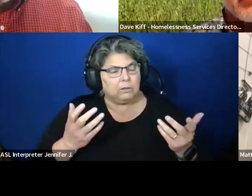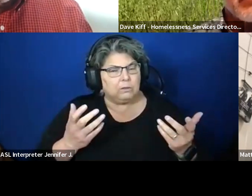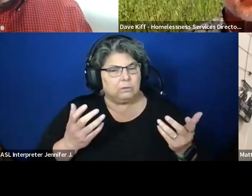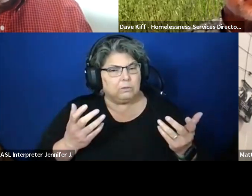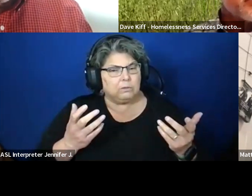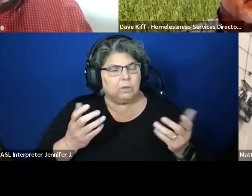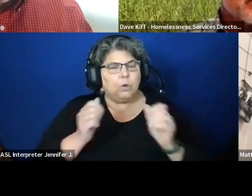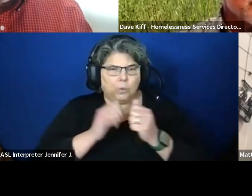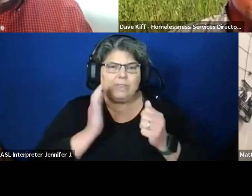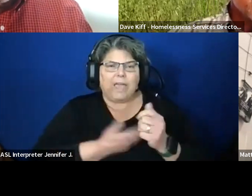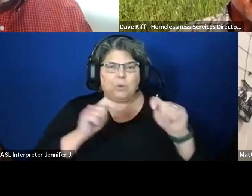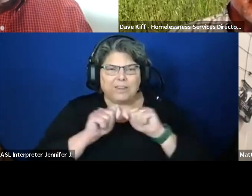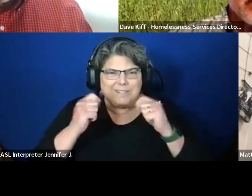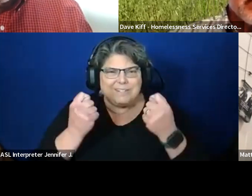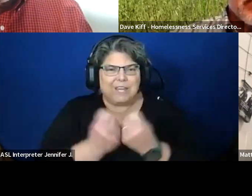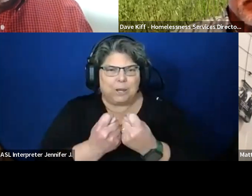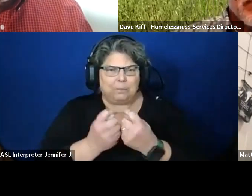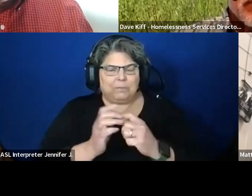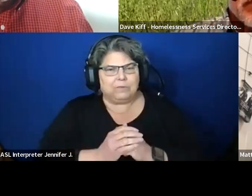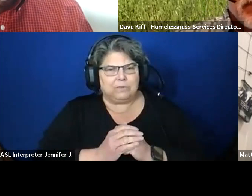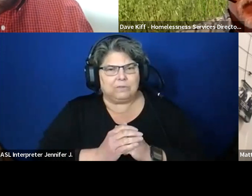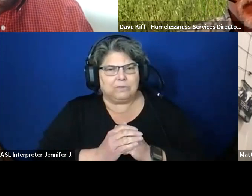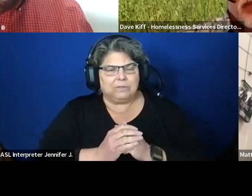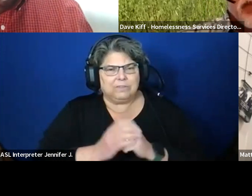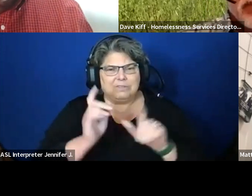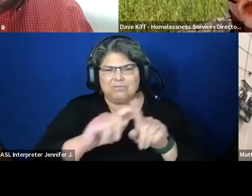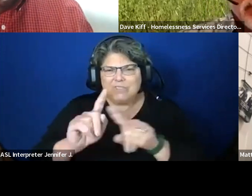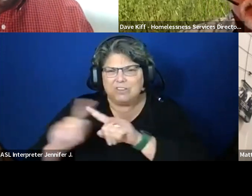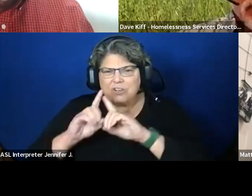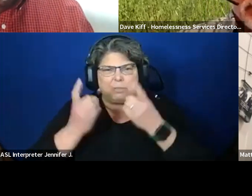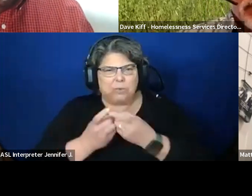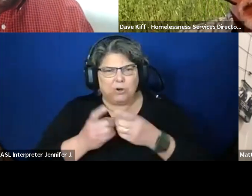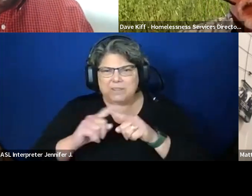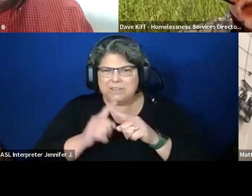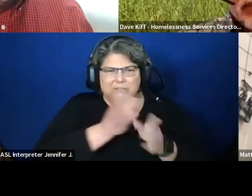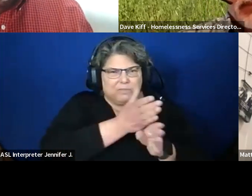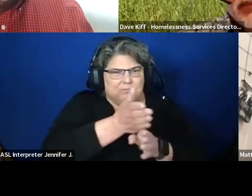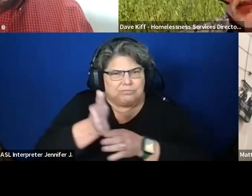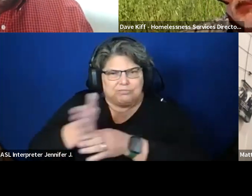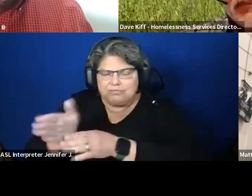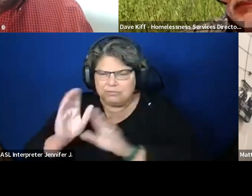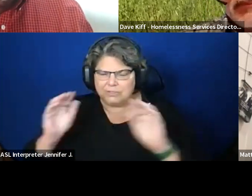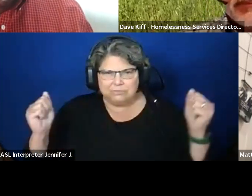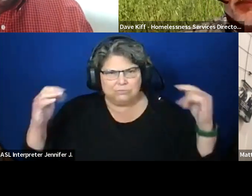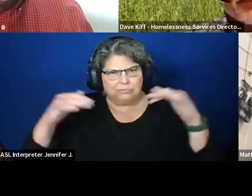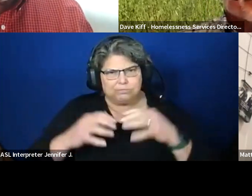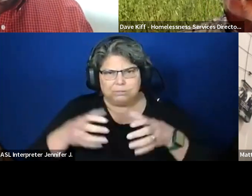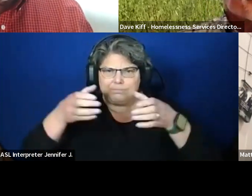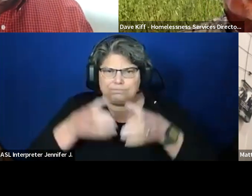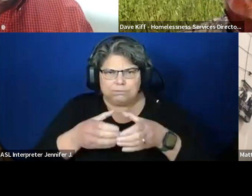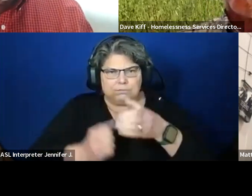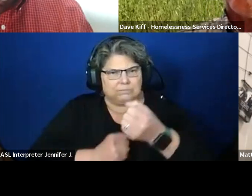our teams, our interdepartmental, multidisciplinary teams who are resourced by